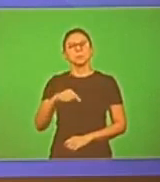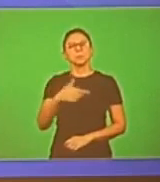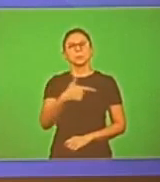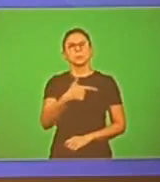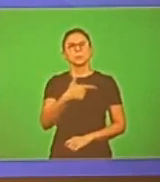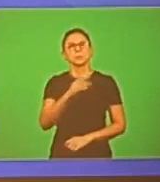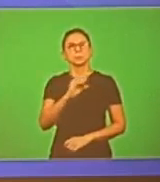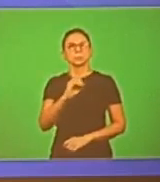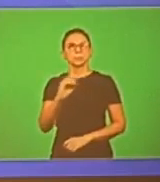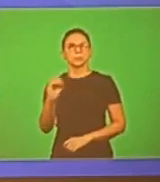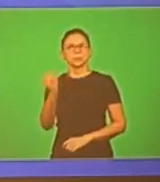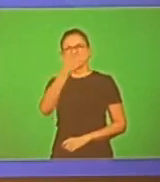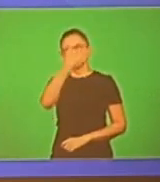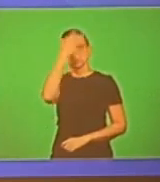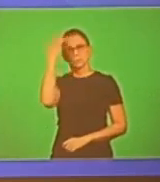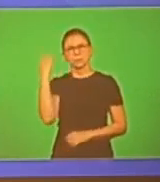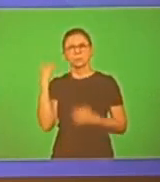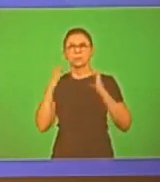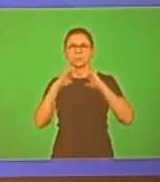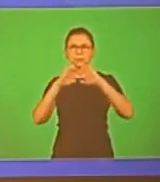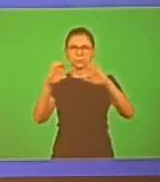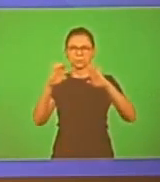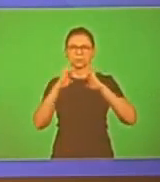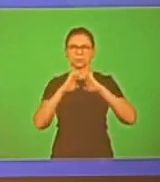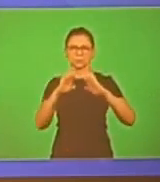1,200 people, praise the Lord.